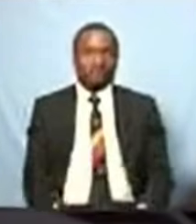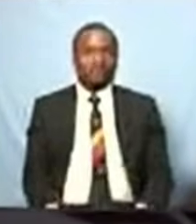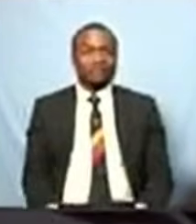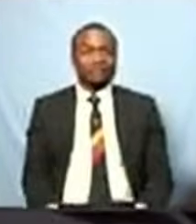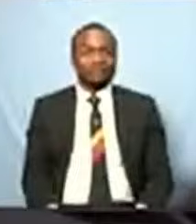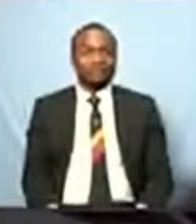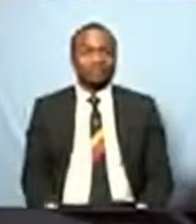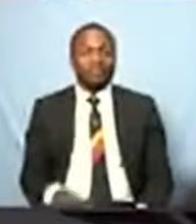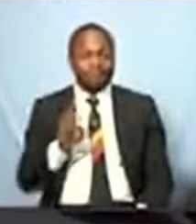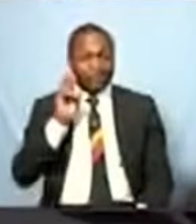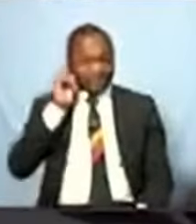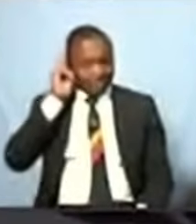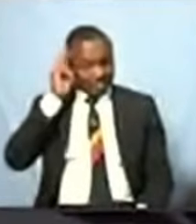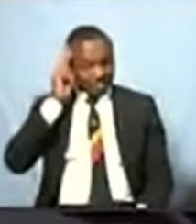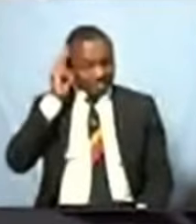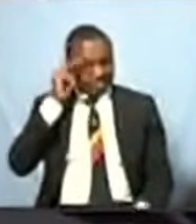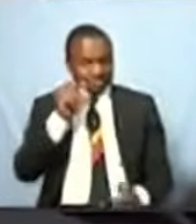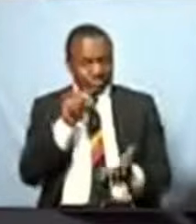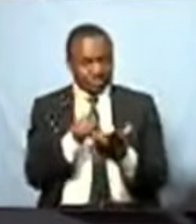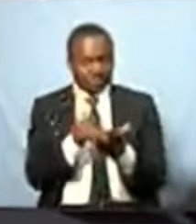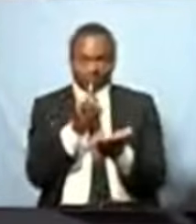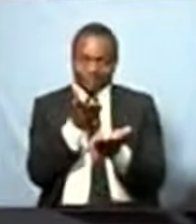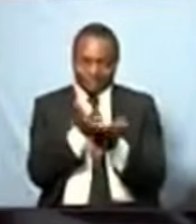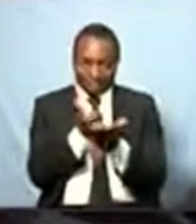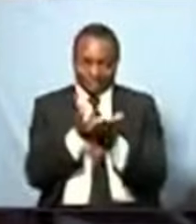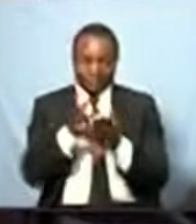The rationale for this proposal, Chairperson,